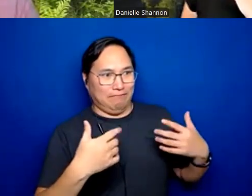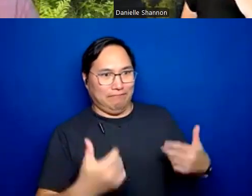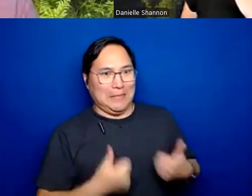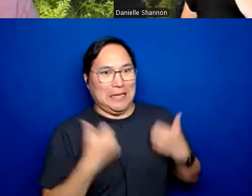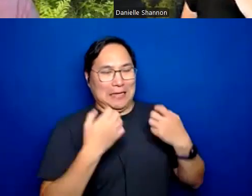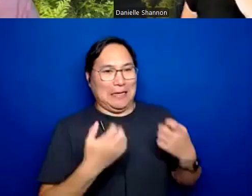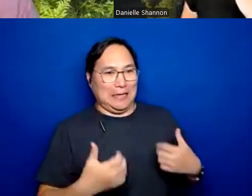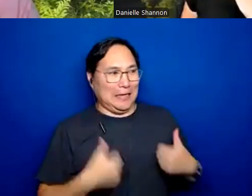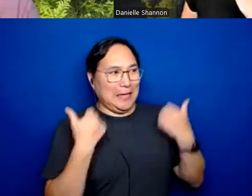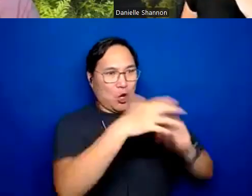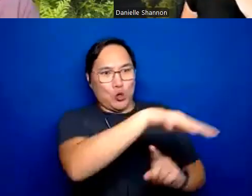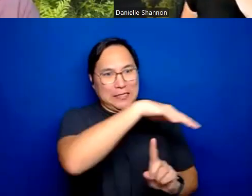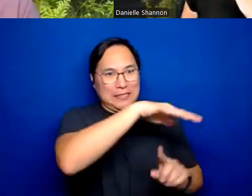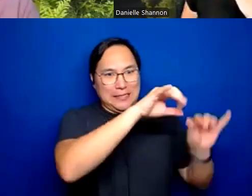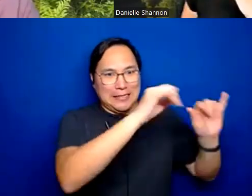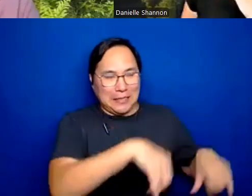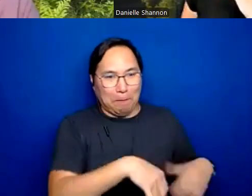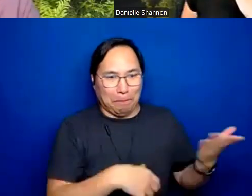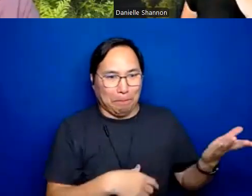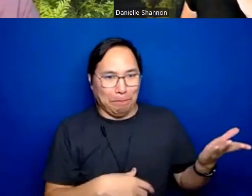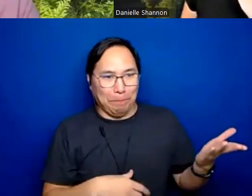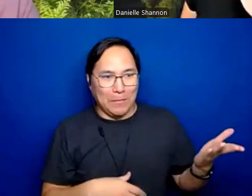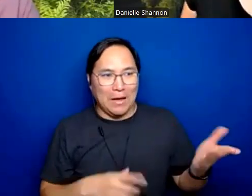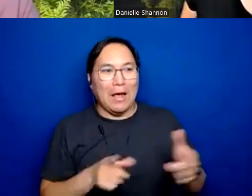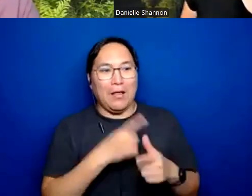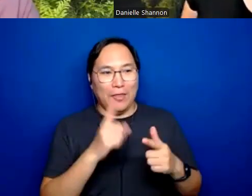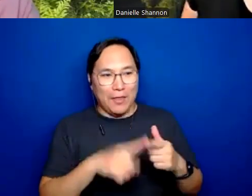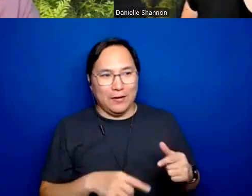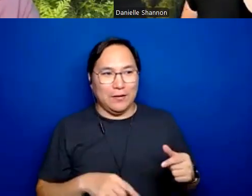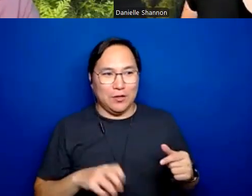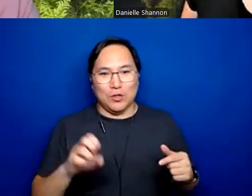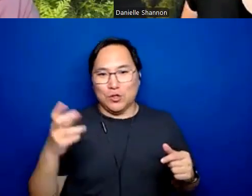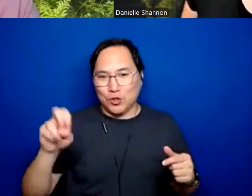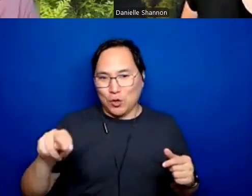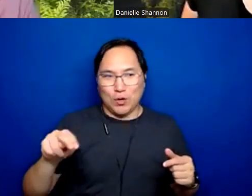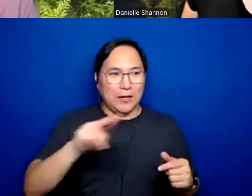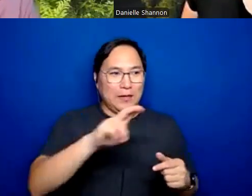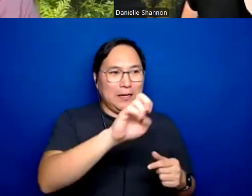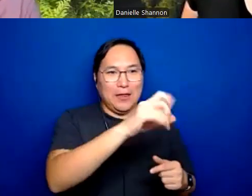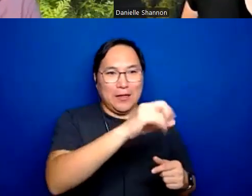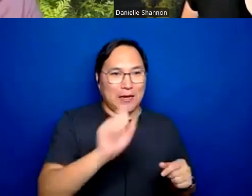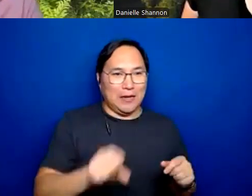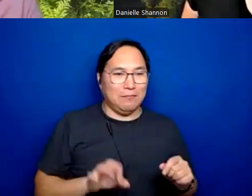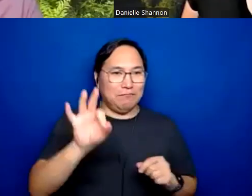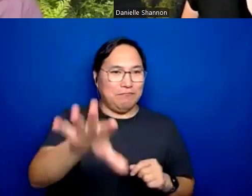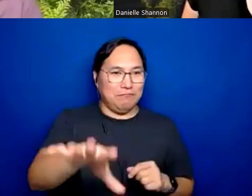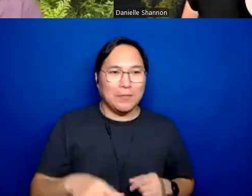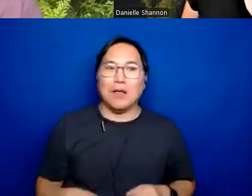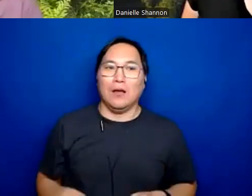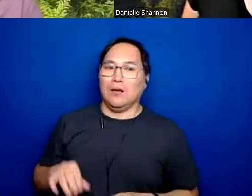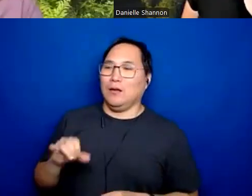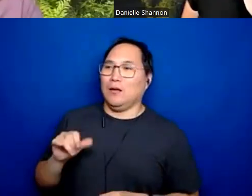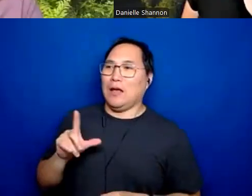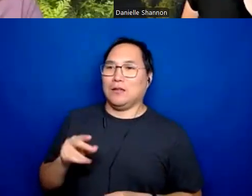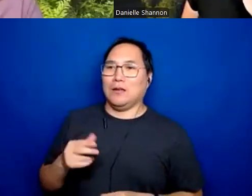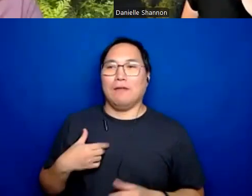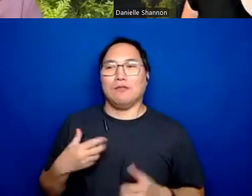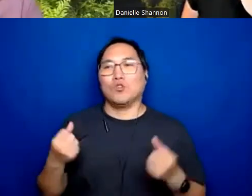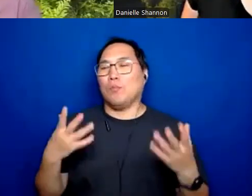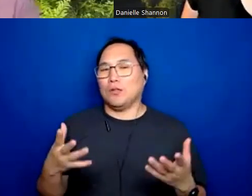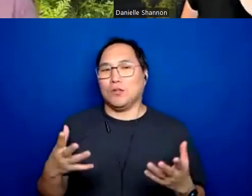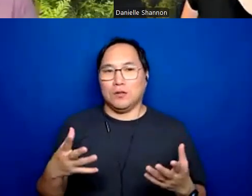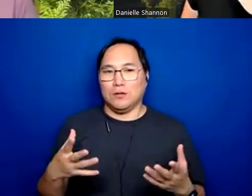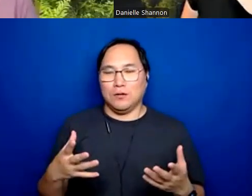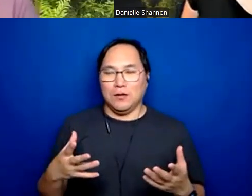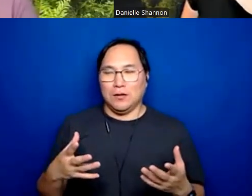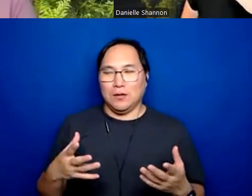then we'll head over to Ethan and Sean and let them join in somewhere. Jeff, I have so many things to say. So also, secret hat that I